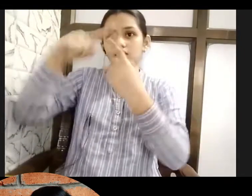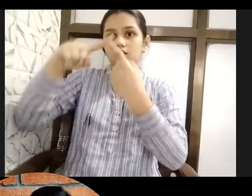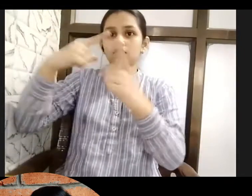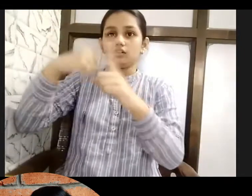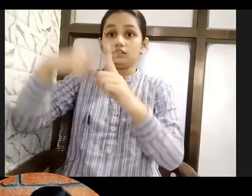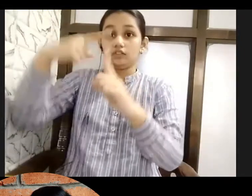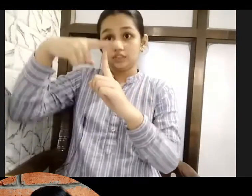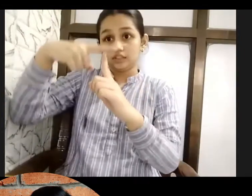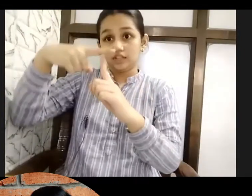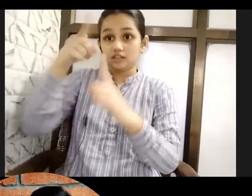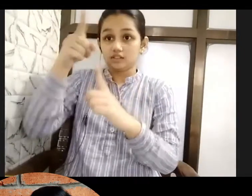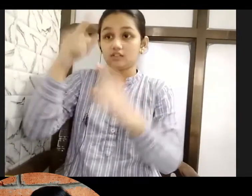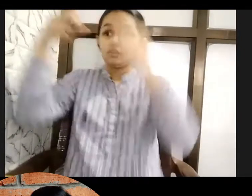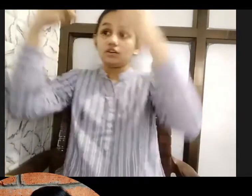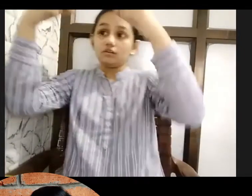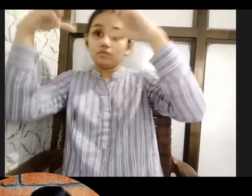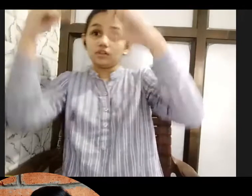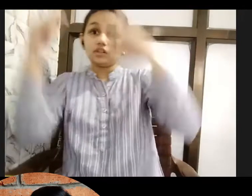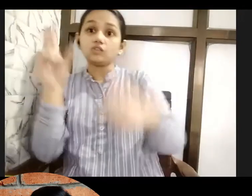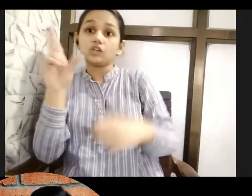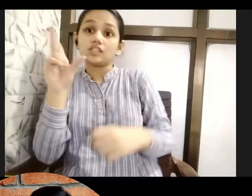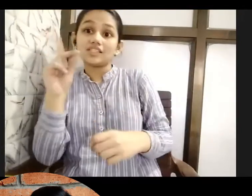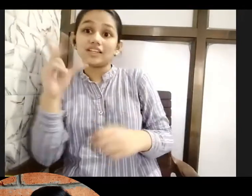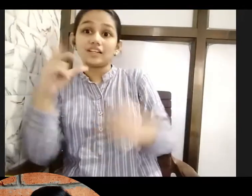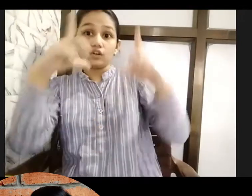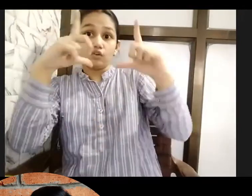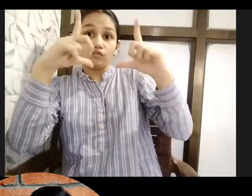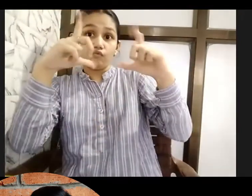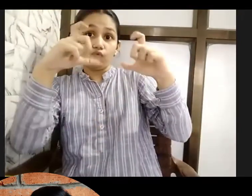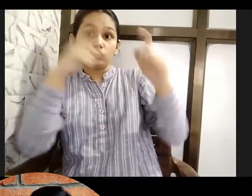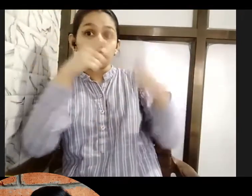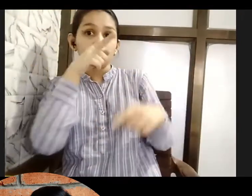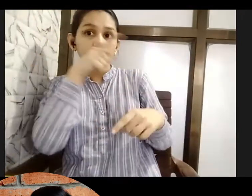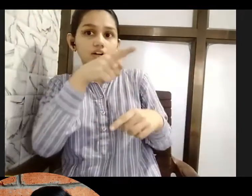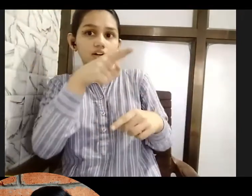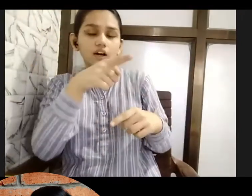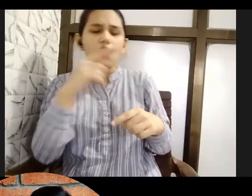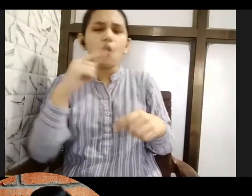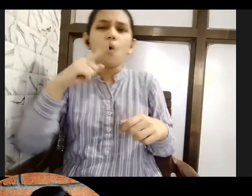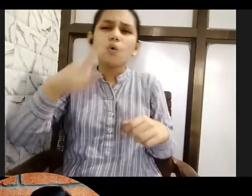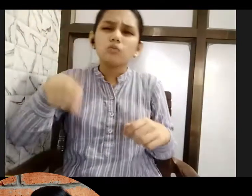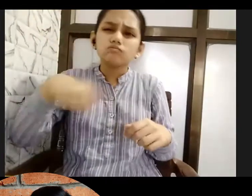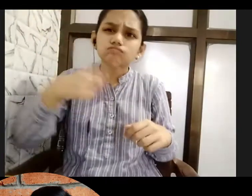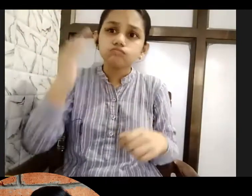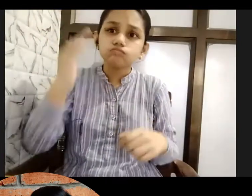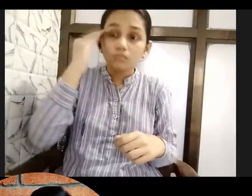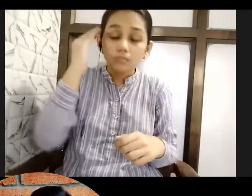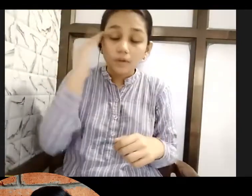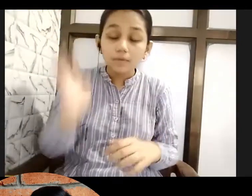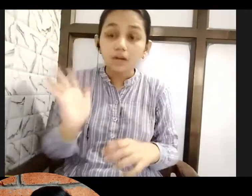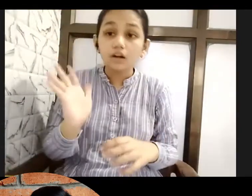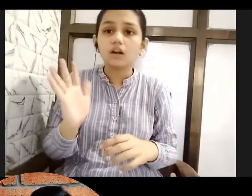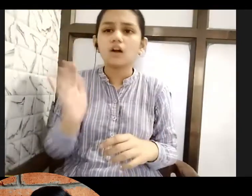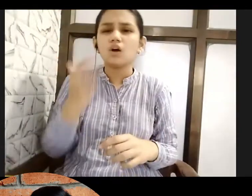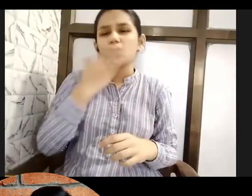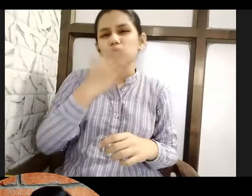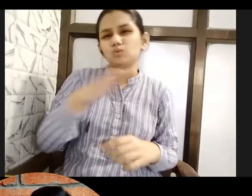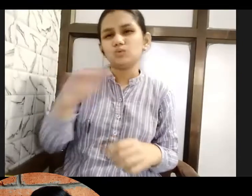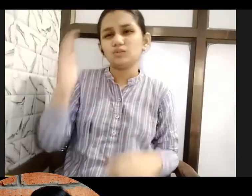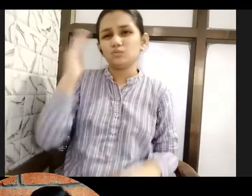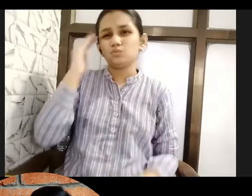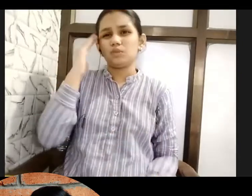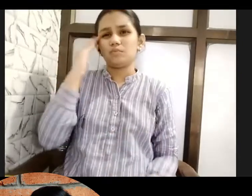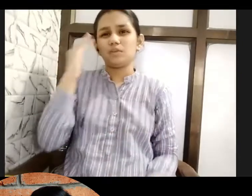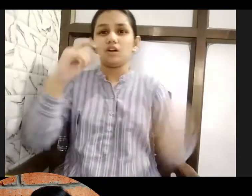am taking you to the image command. Always remember, sometimes students are saying, madam, I cannot see the